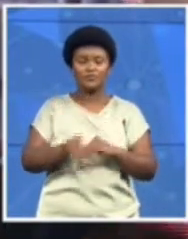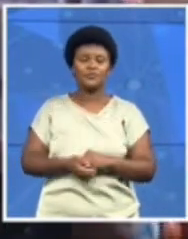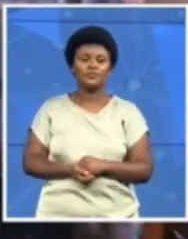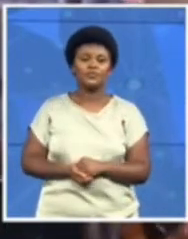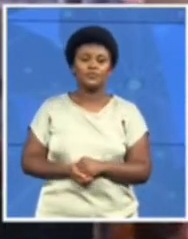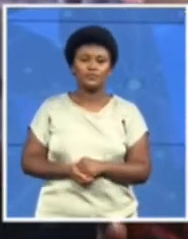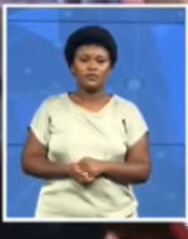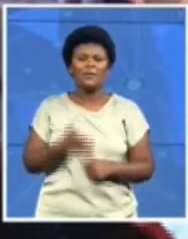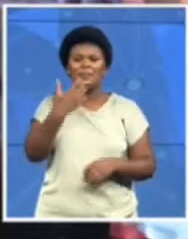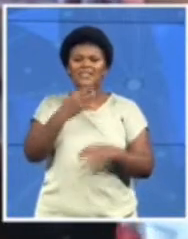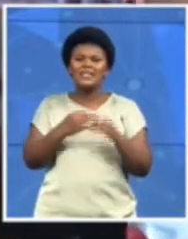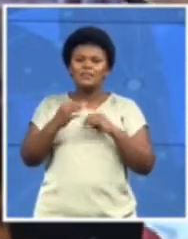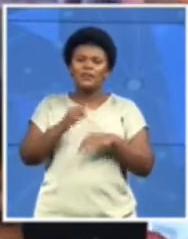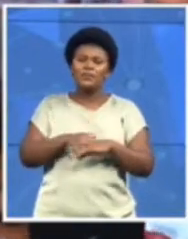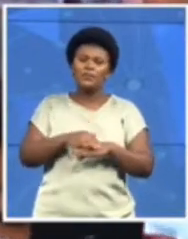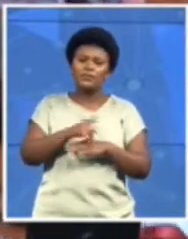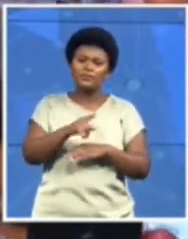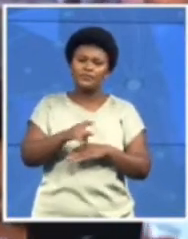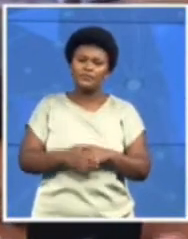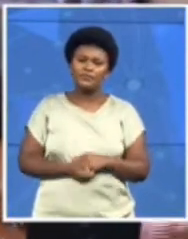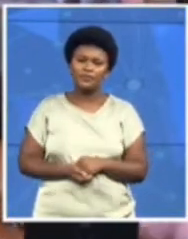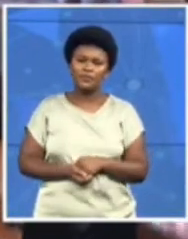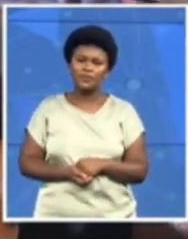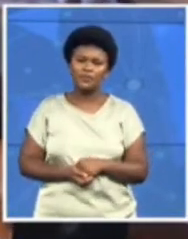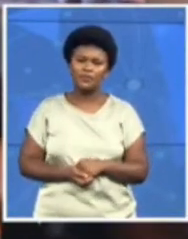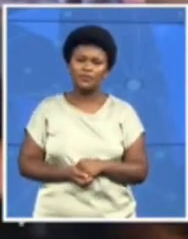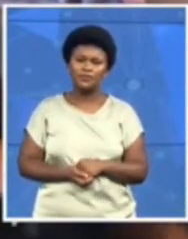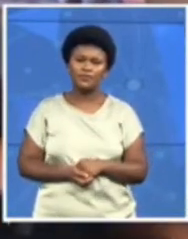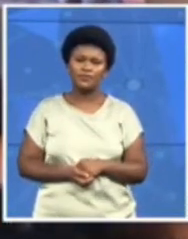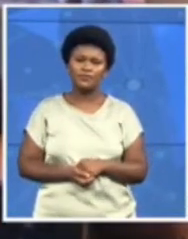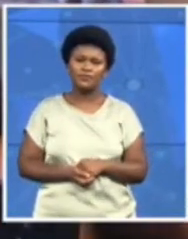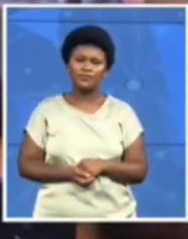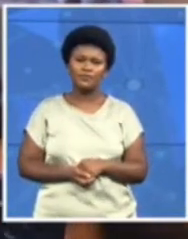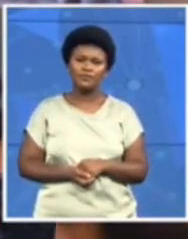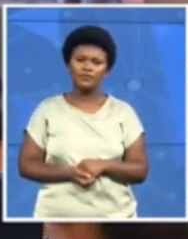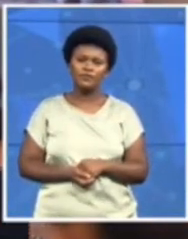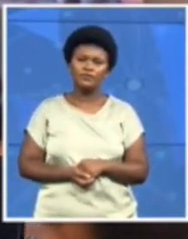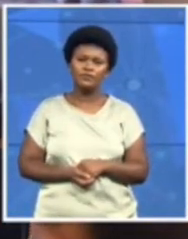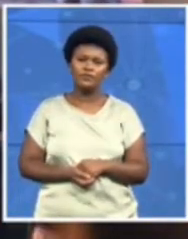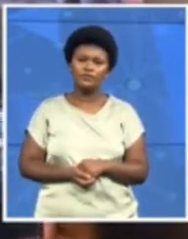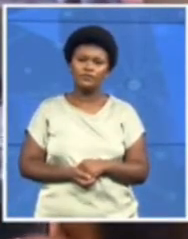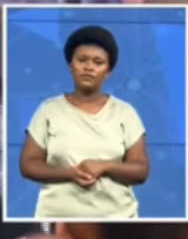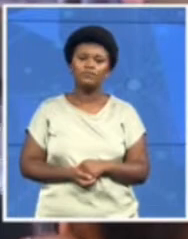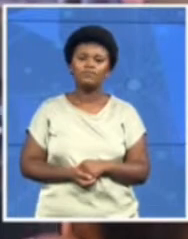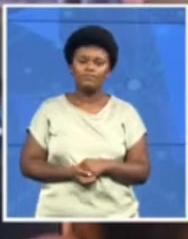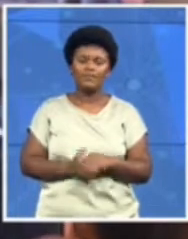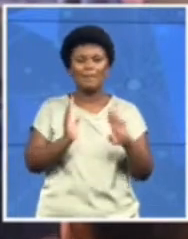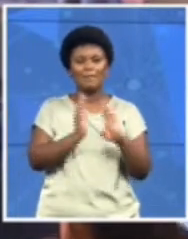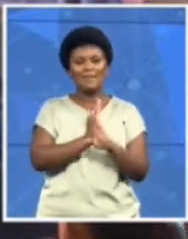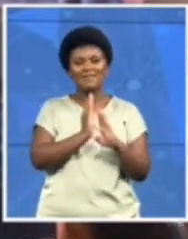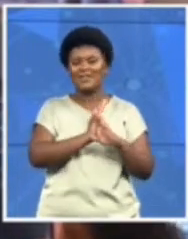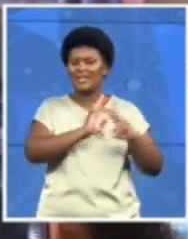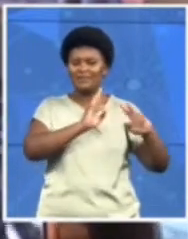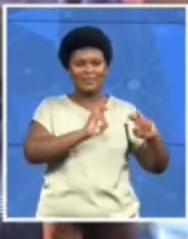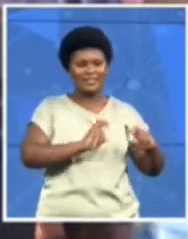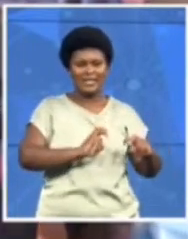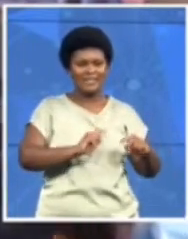you tell us a bit more about what kind of explosive device? It's part of the investigation, ma'am. I can't give you more information on the explosive